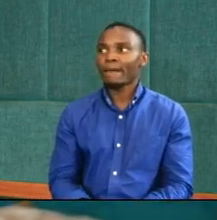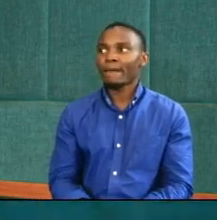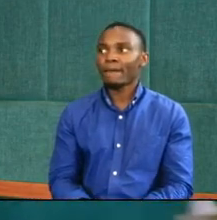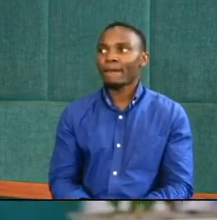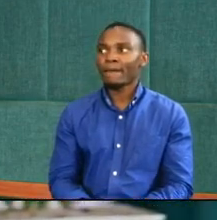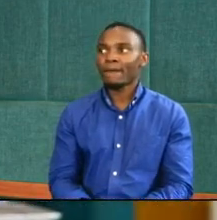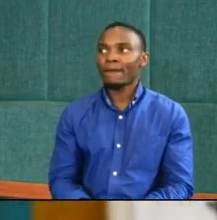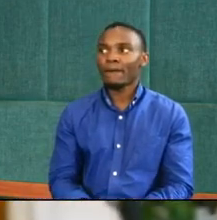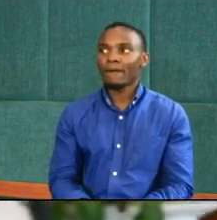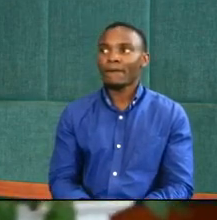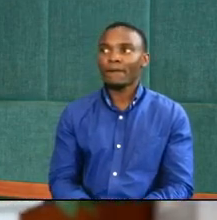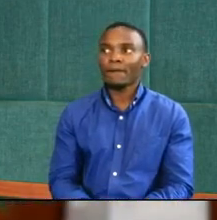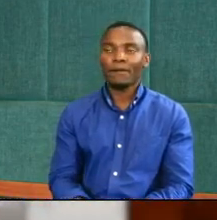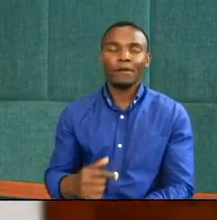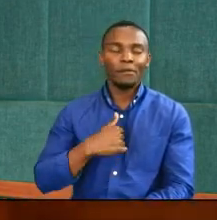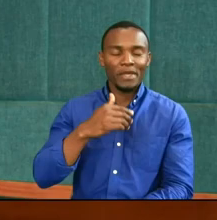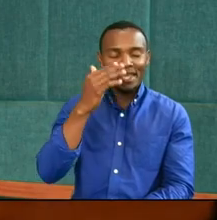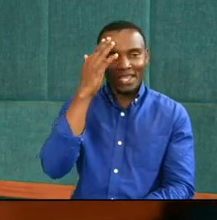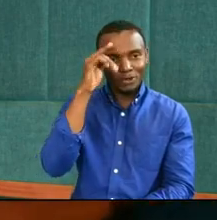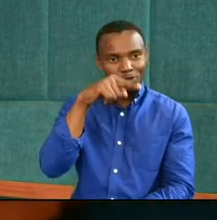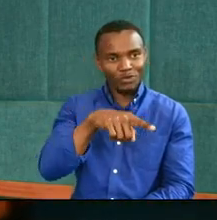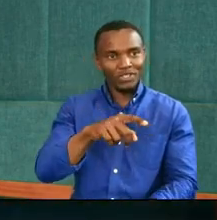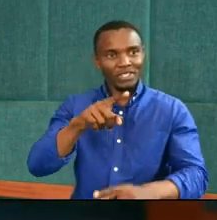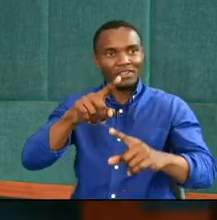I know you get relying on the screen.